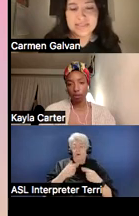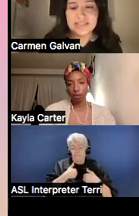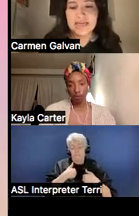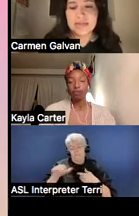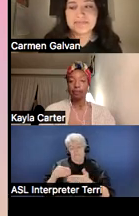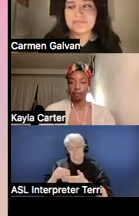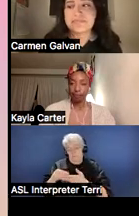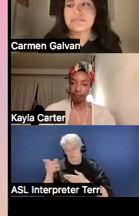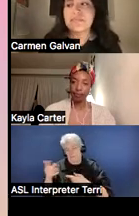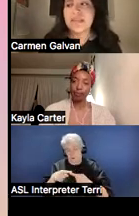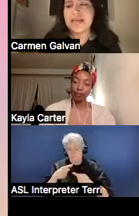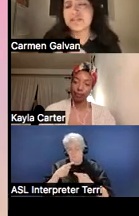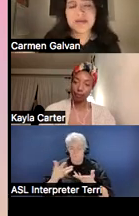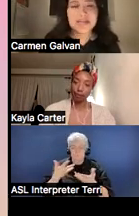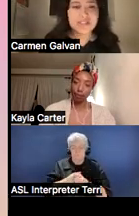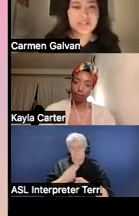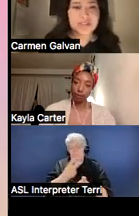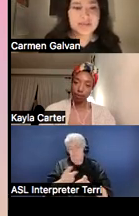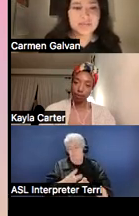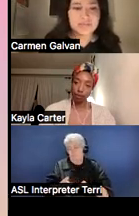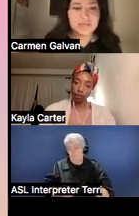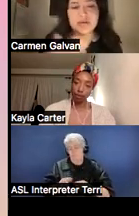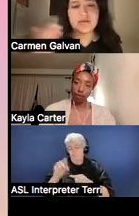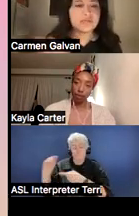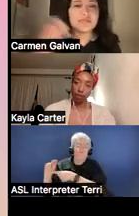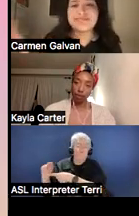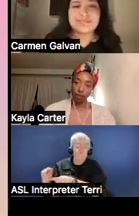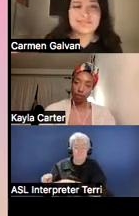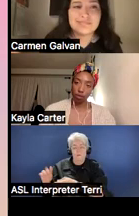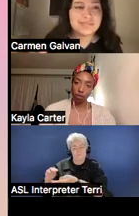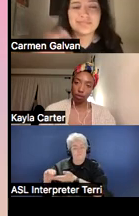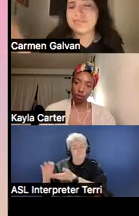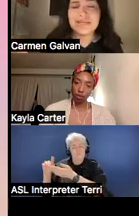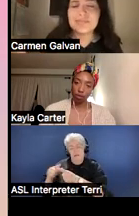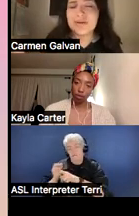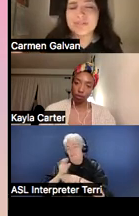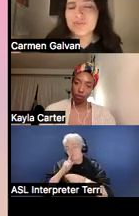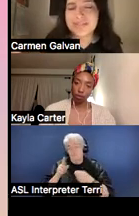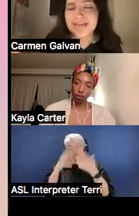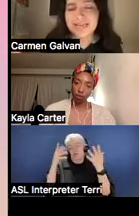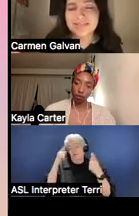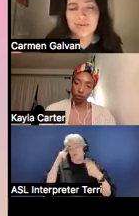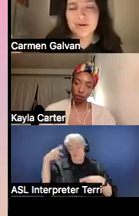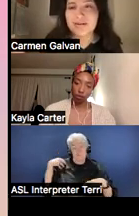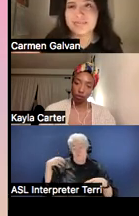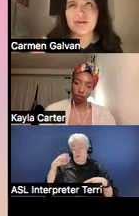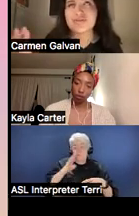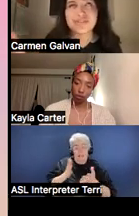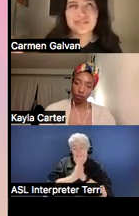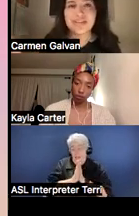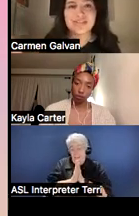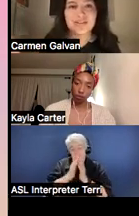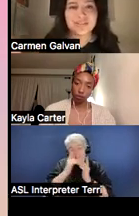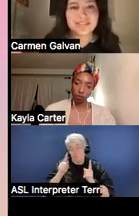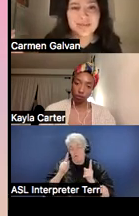there, and just making sure that, you know, the employer is going to ask for all sorts